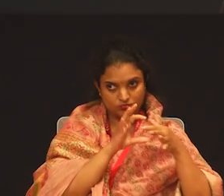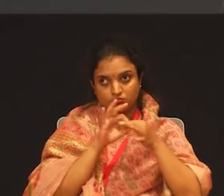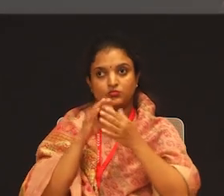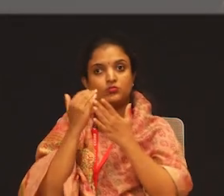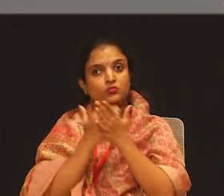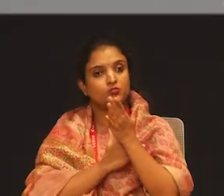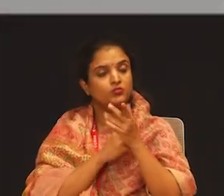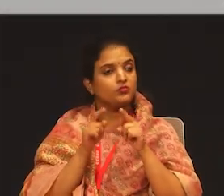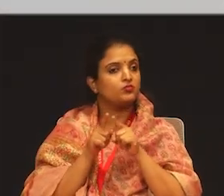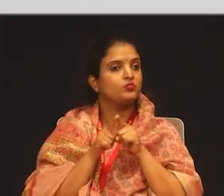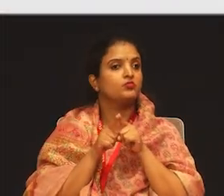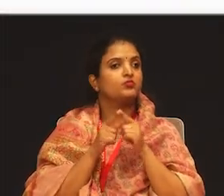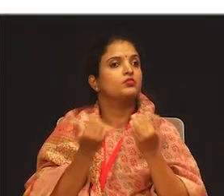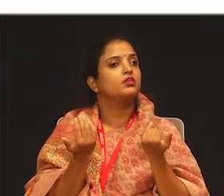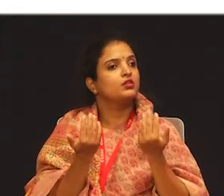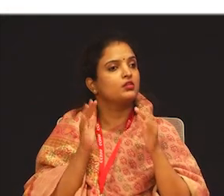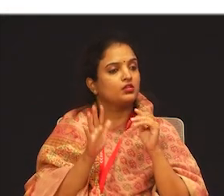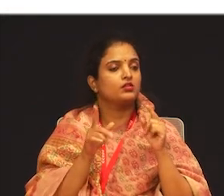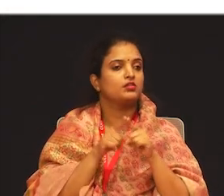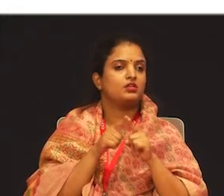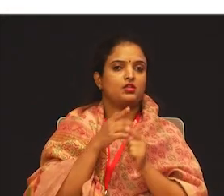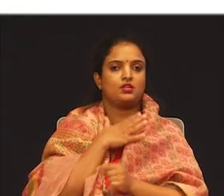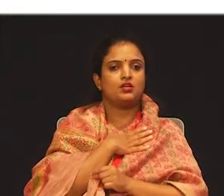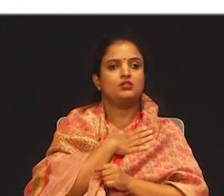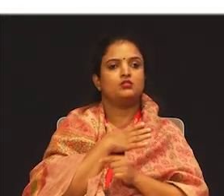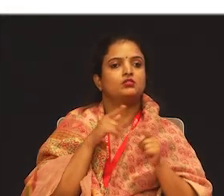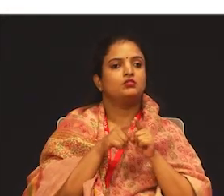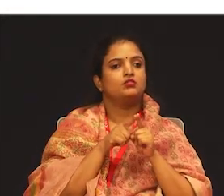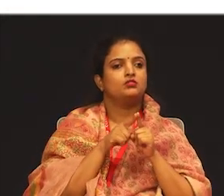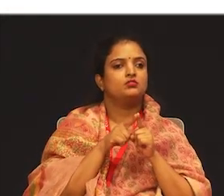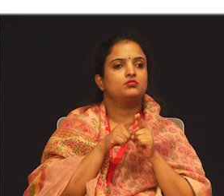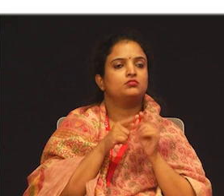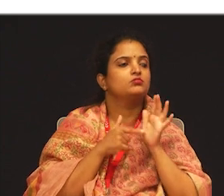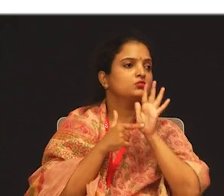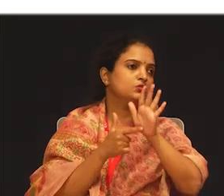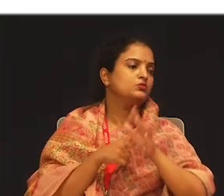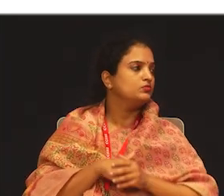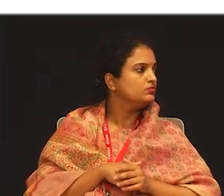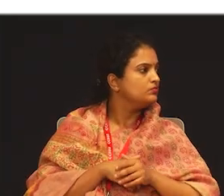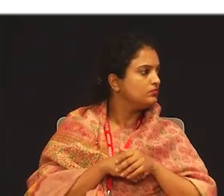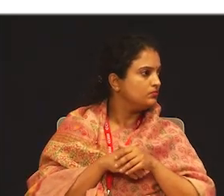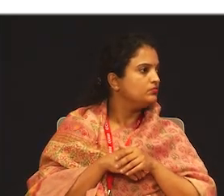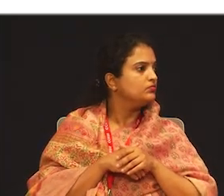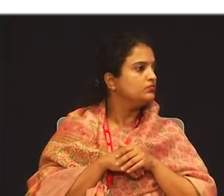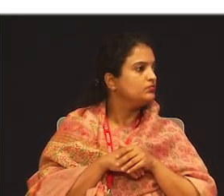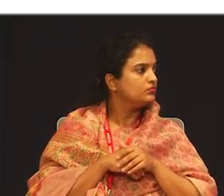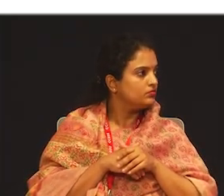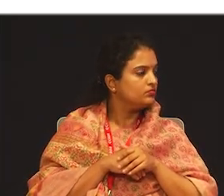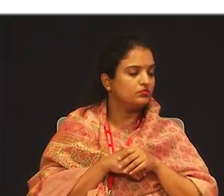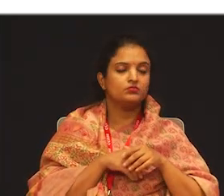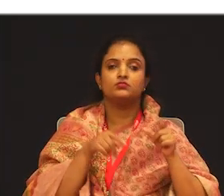progress is available to us on our dashboard. That yes, PRASHAST